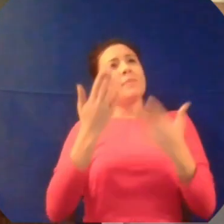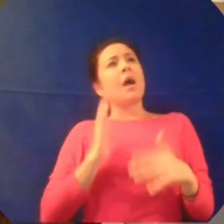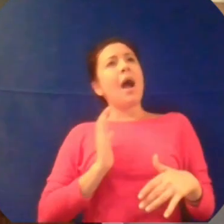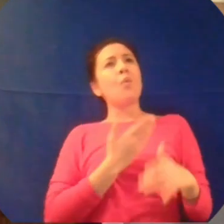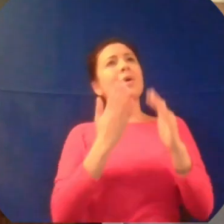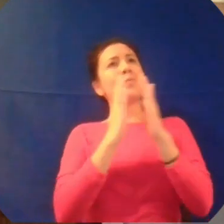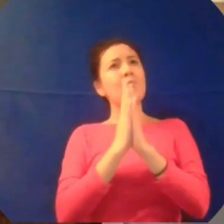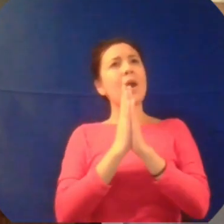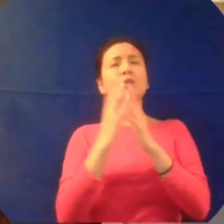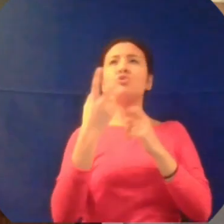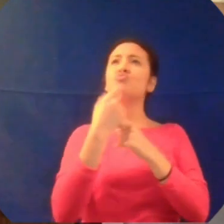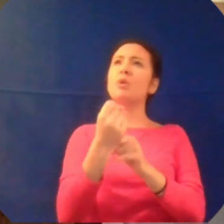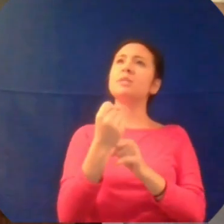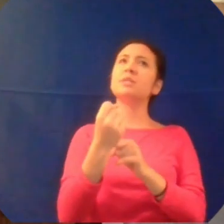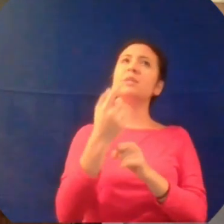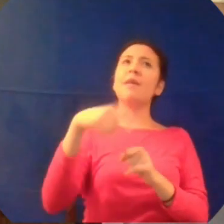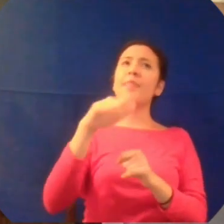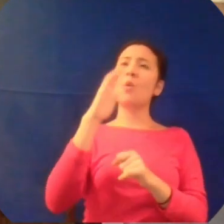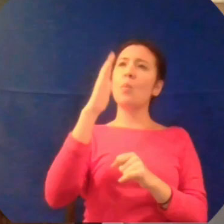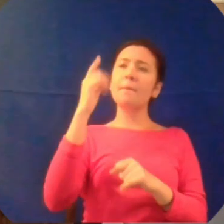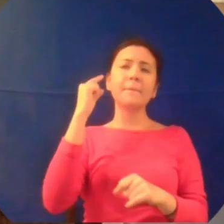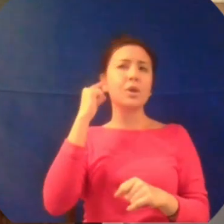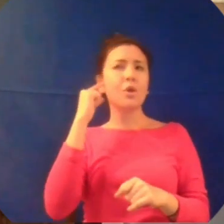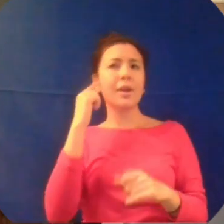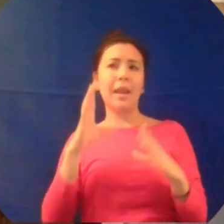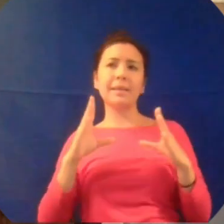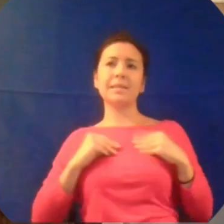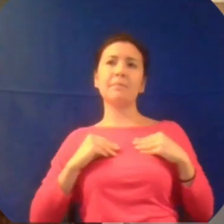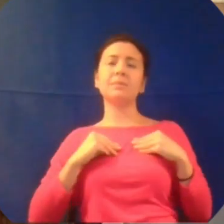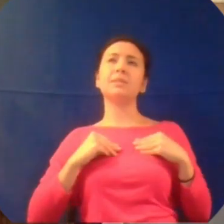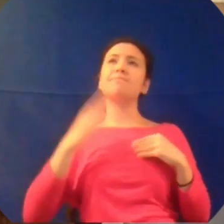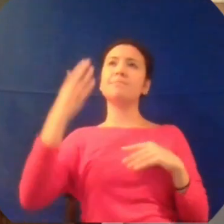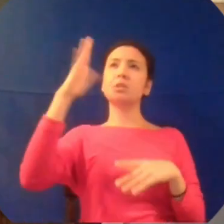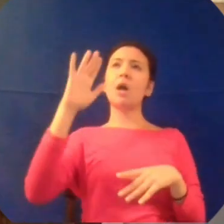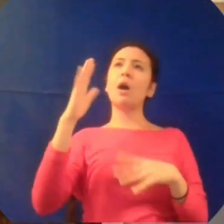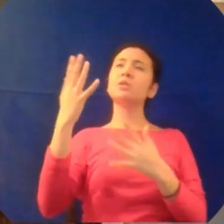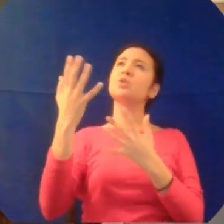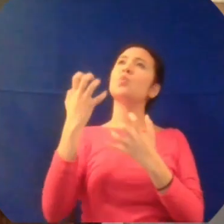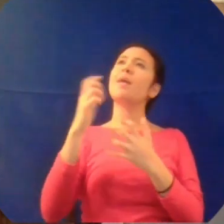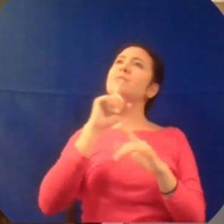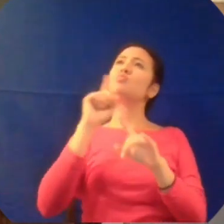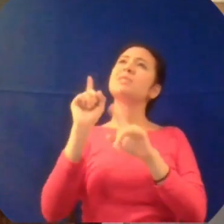Lord, trusting that they will be heard and accepting God's will in response